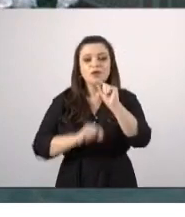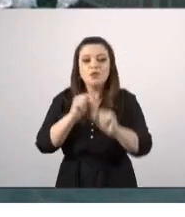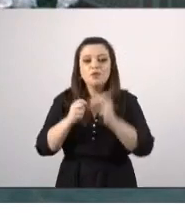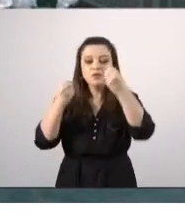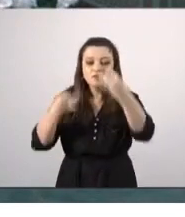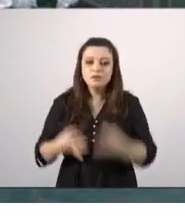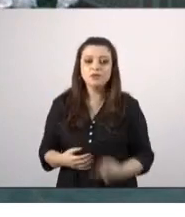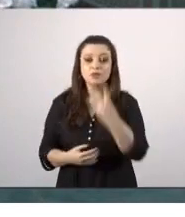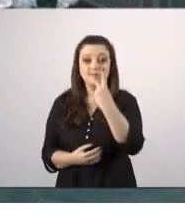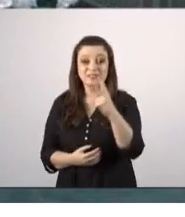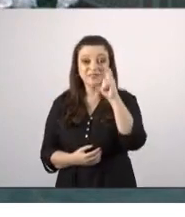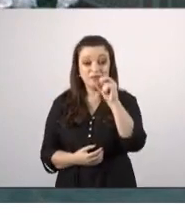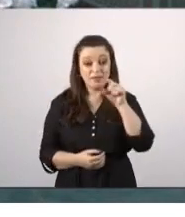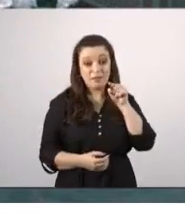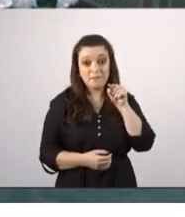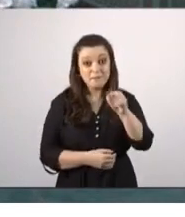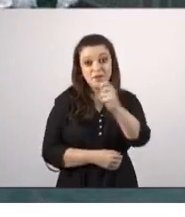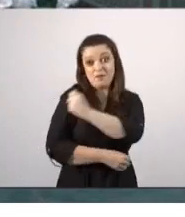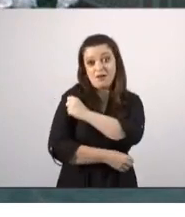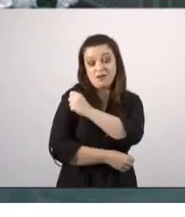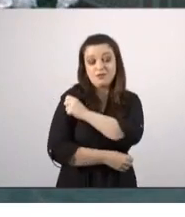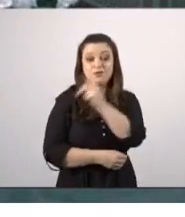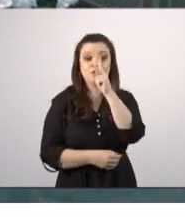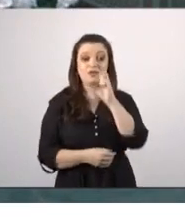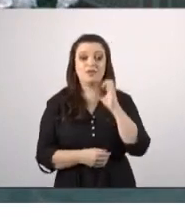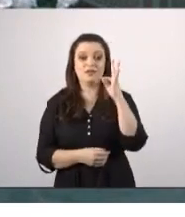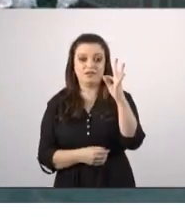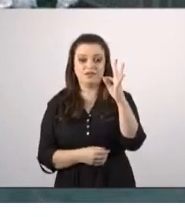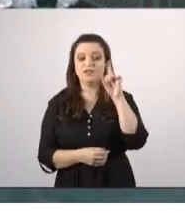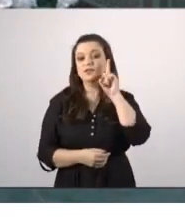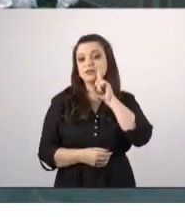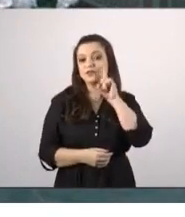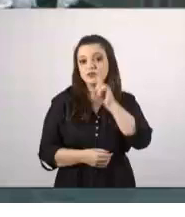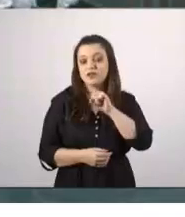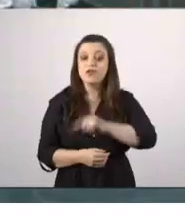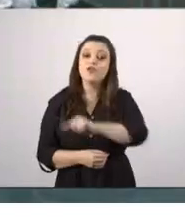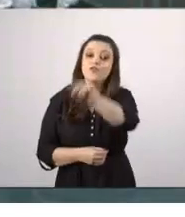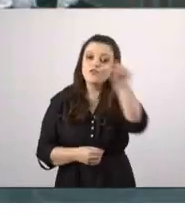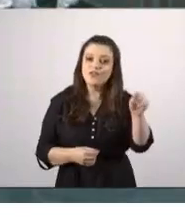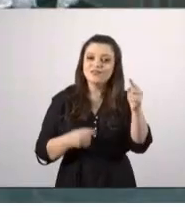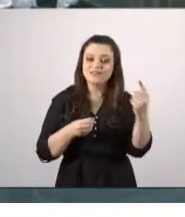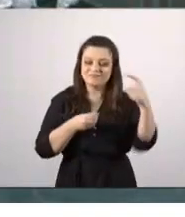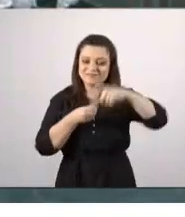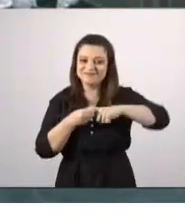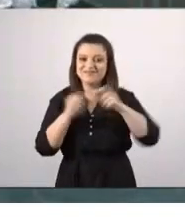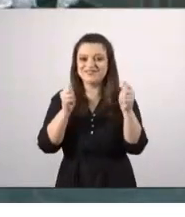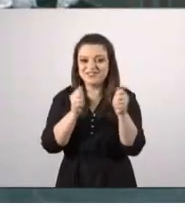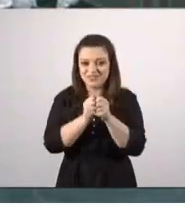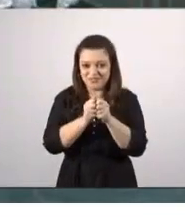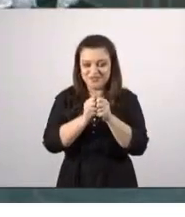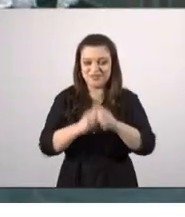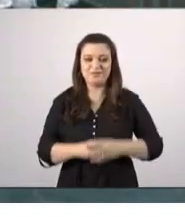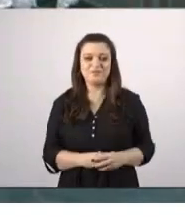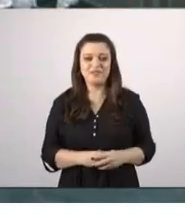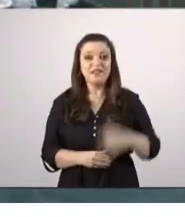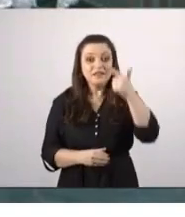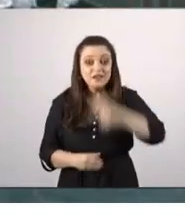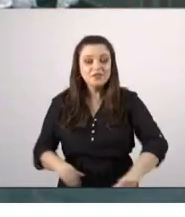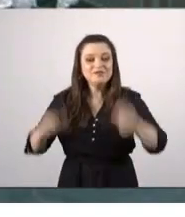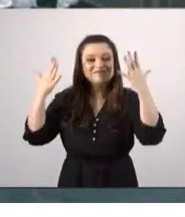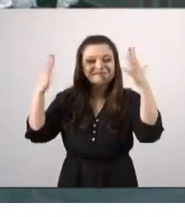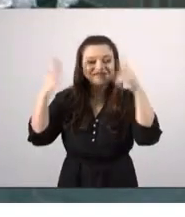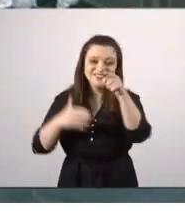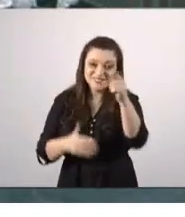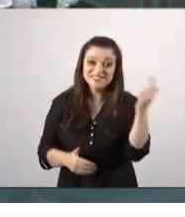other graduates of Kent State University. You are in good company. Once again, congratulations,